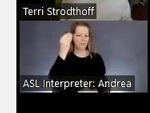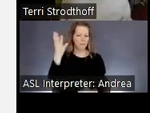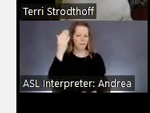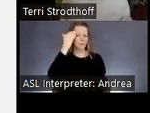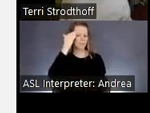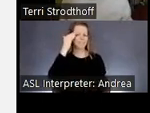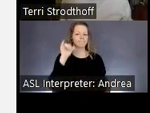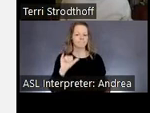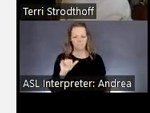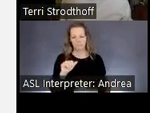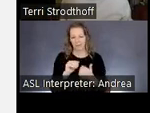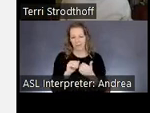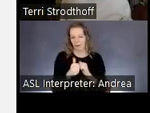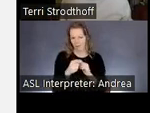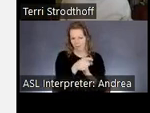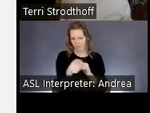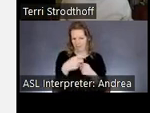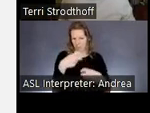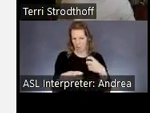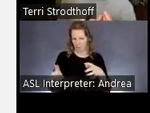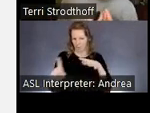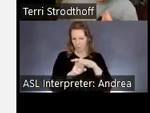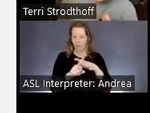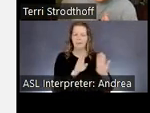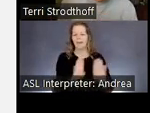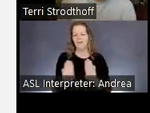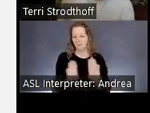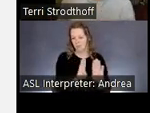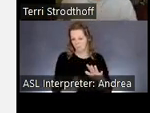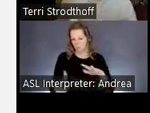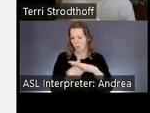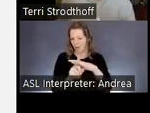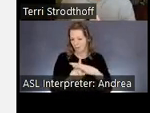to some of the ways that we see this problem showing up, or these behaviors showing up,